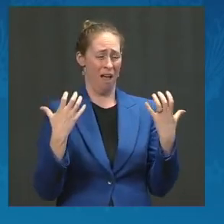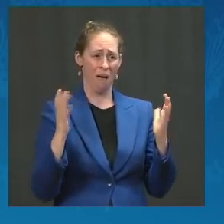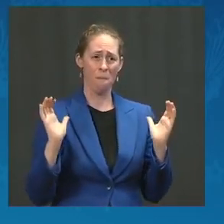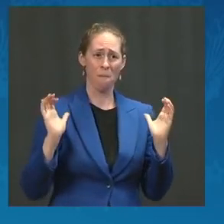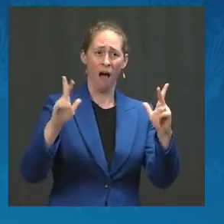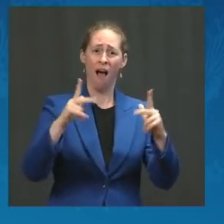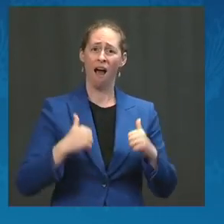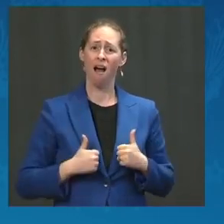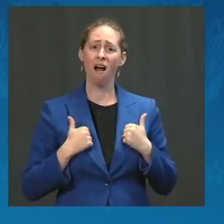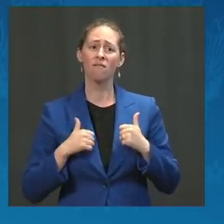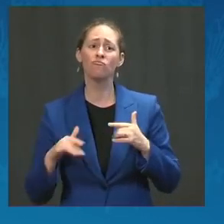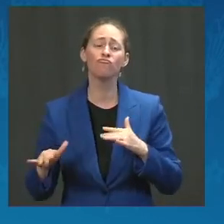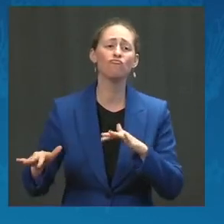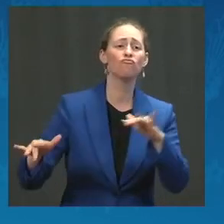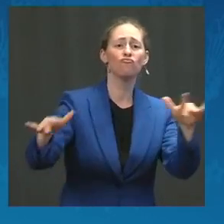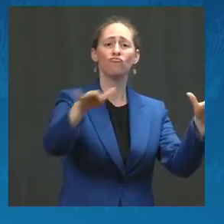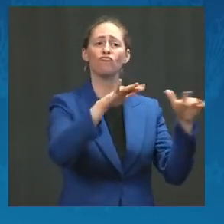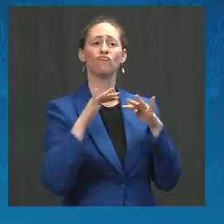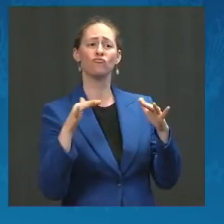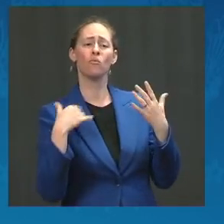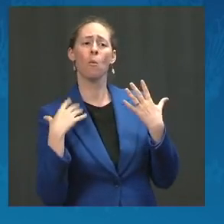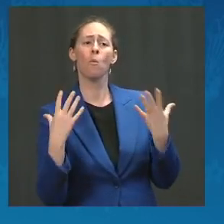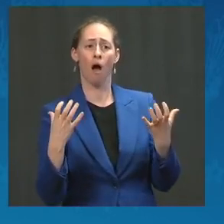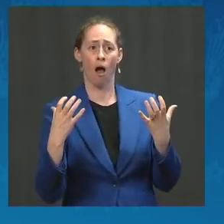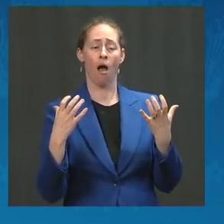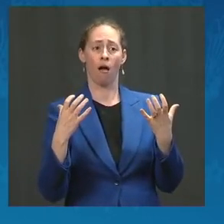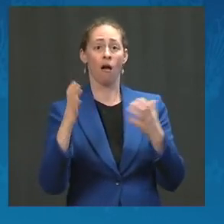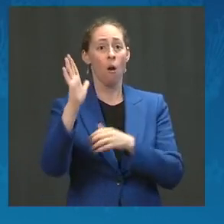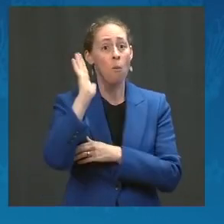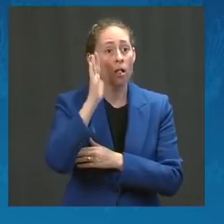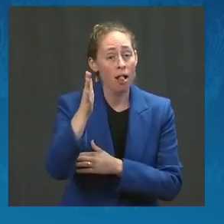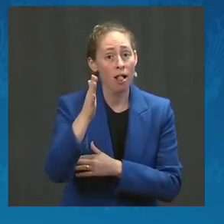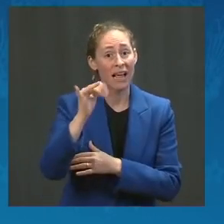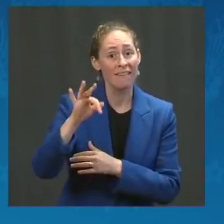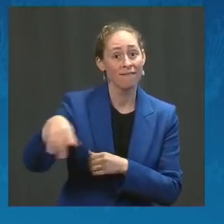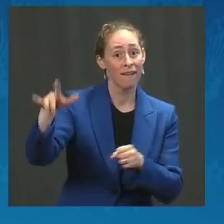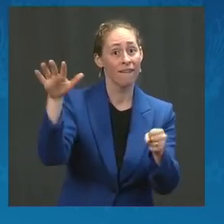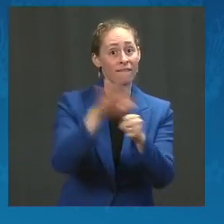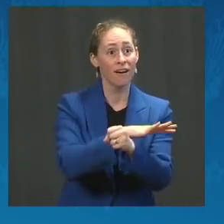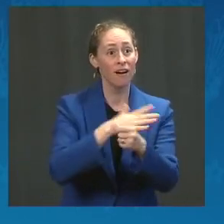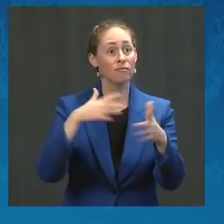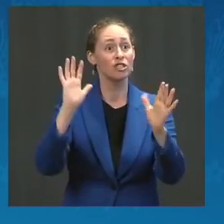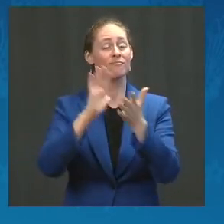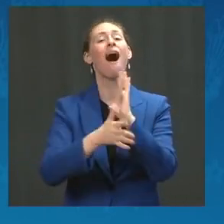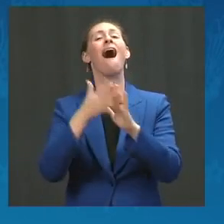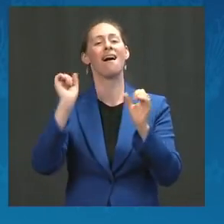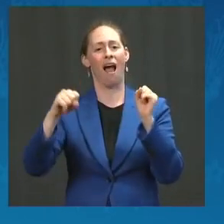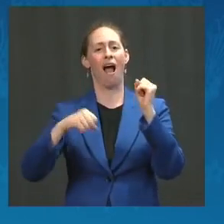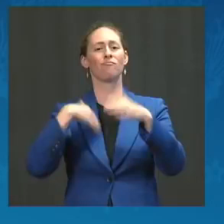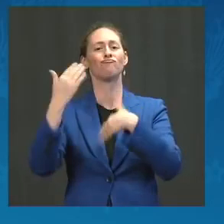vaccinated workplaces will make that happen more quickly and more successfully.